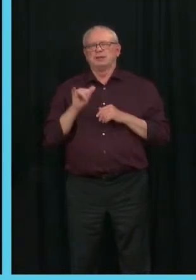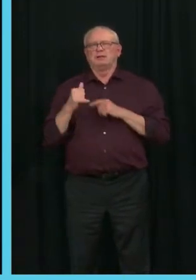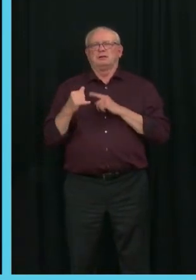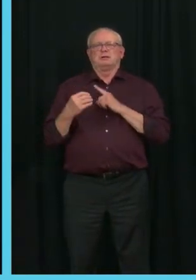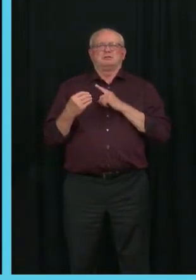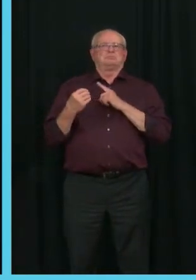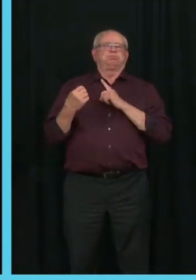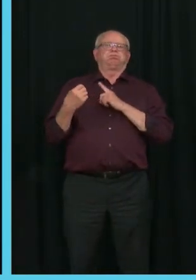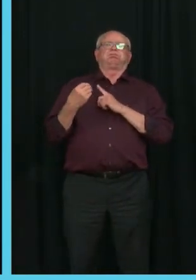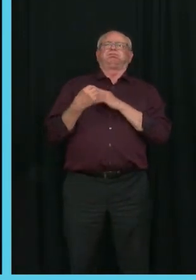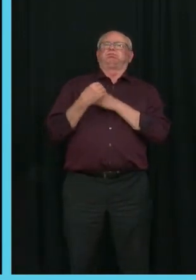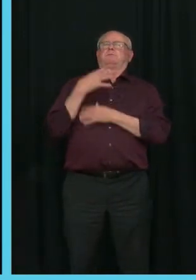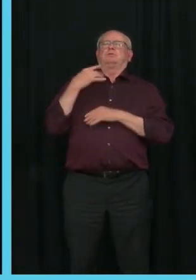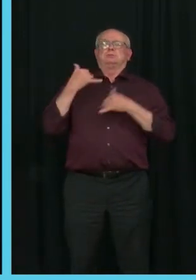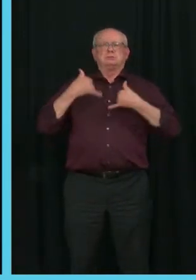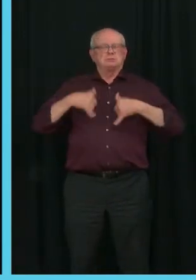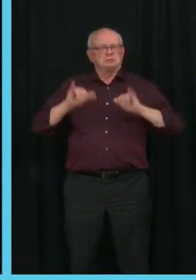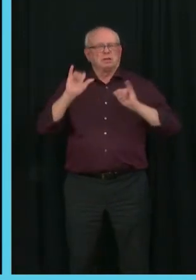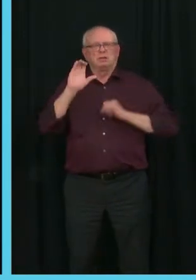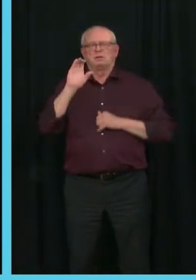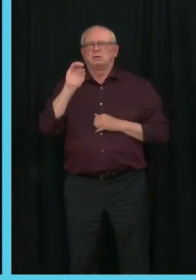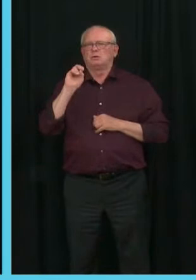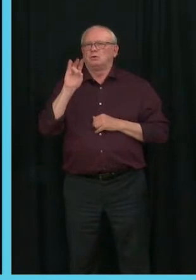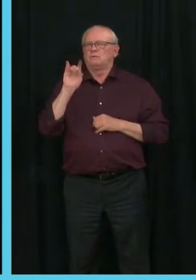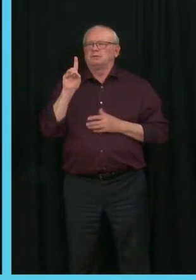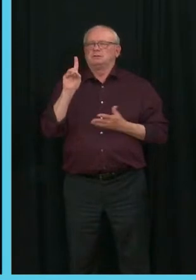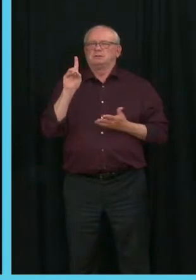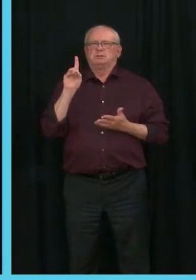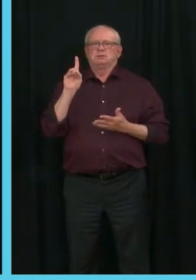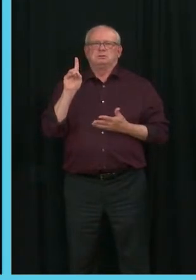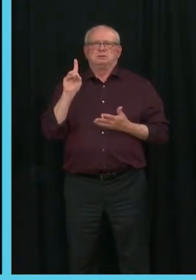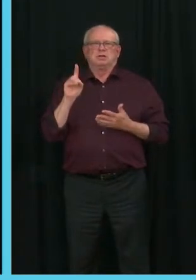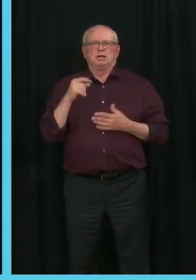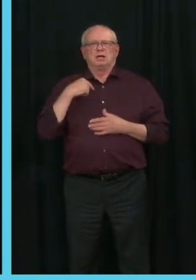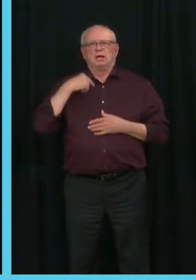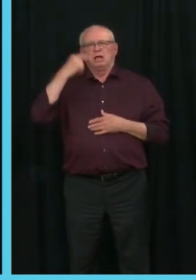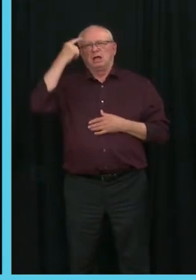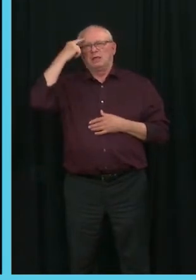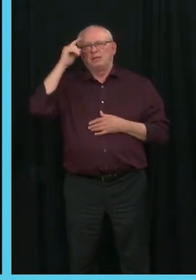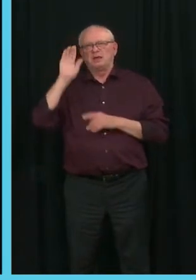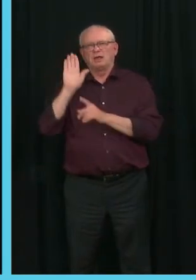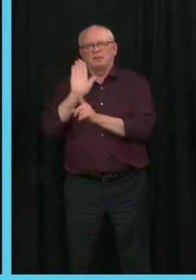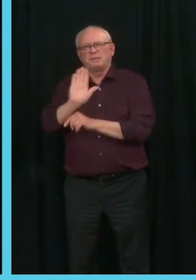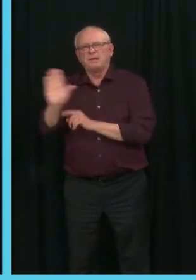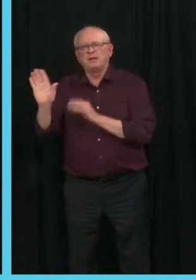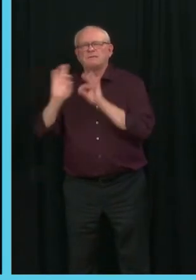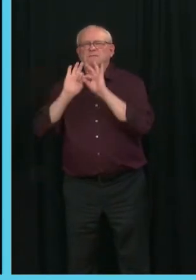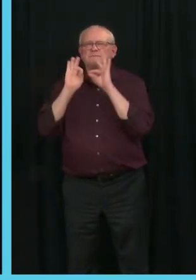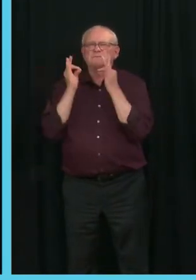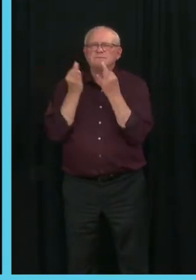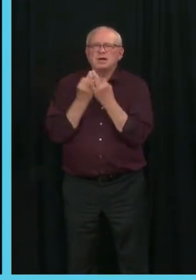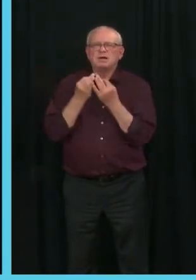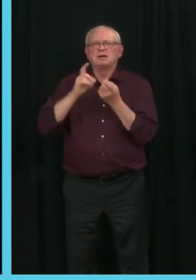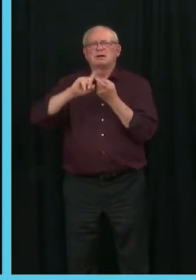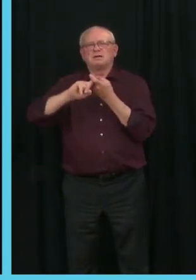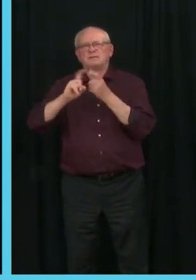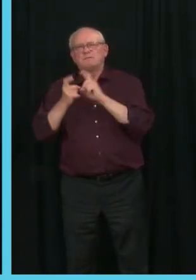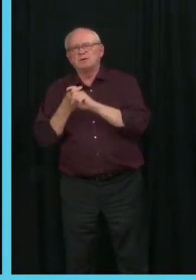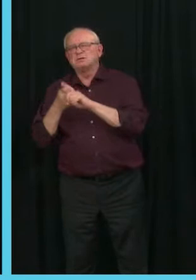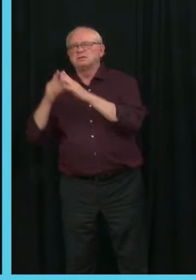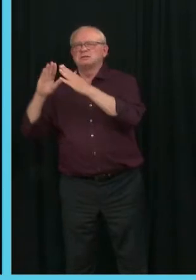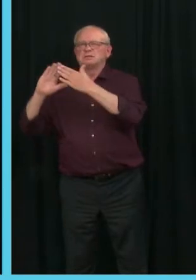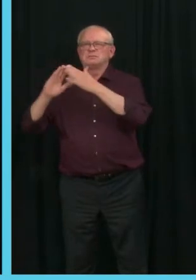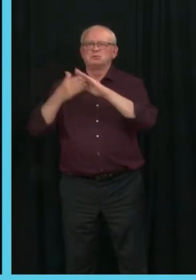third wave. My thoughts are with the family, friends, and communities of these individuals as they mourn their loved